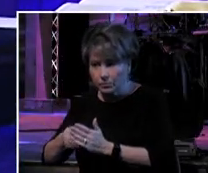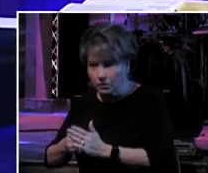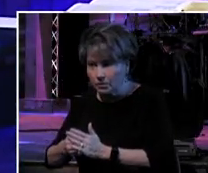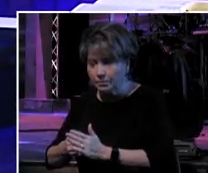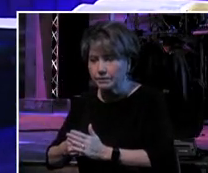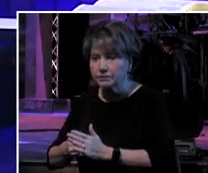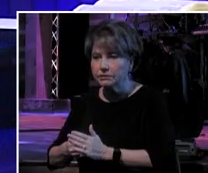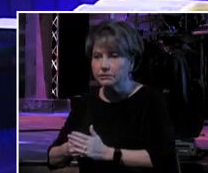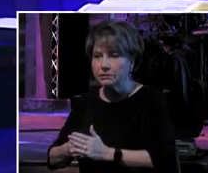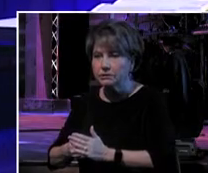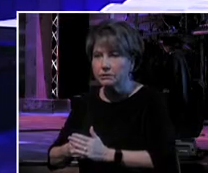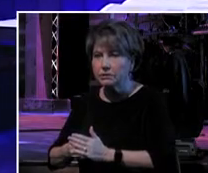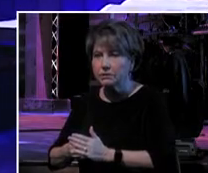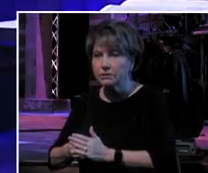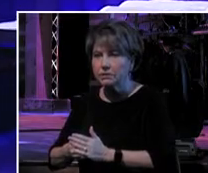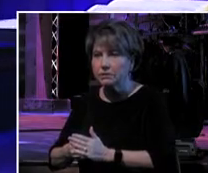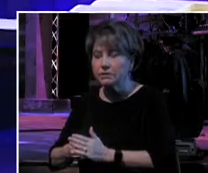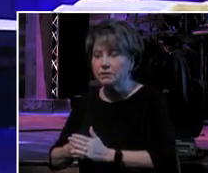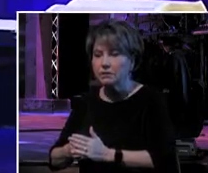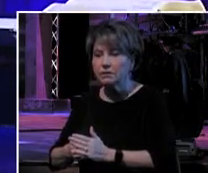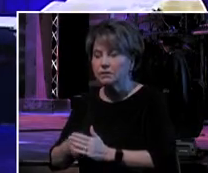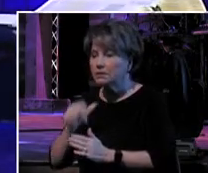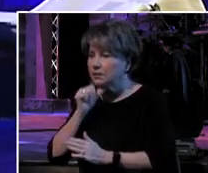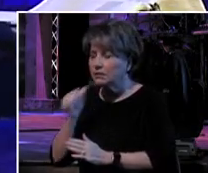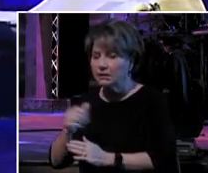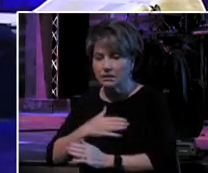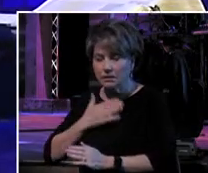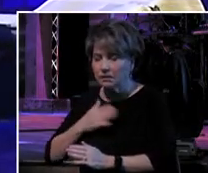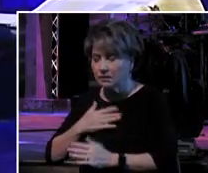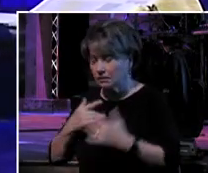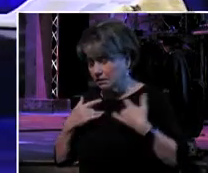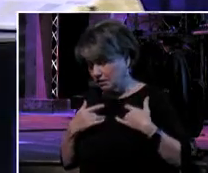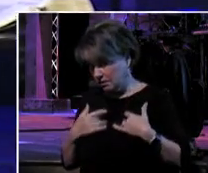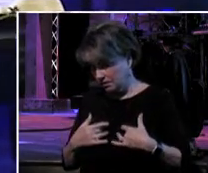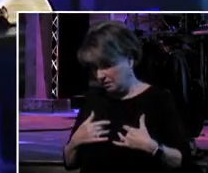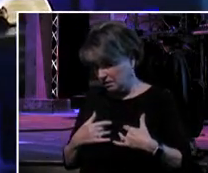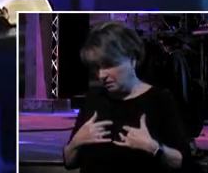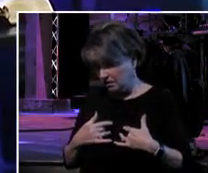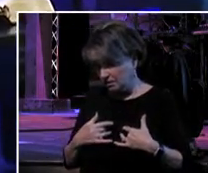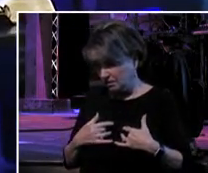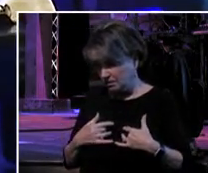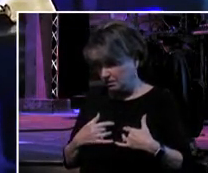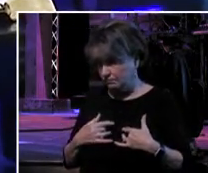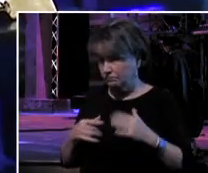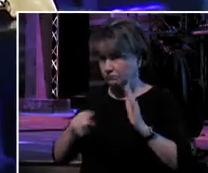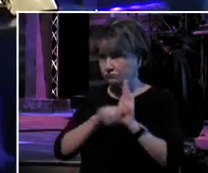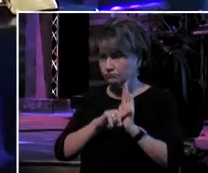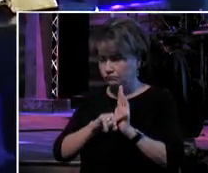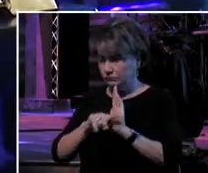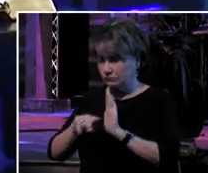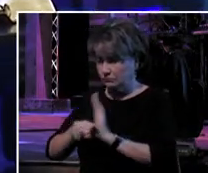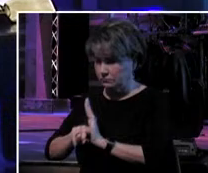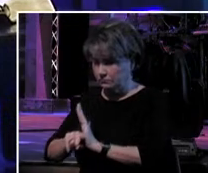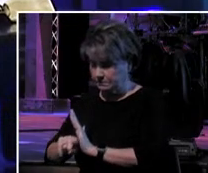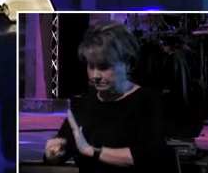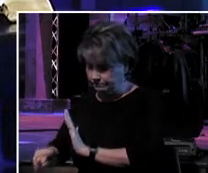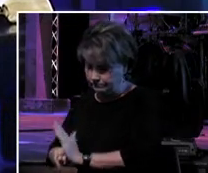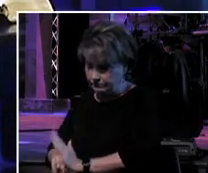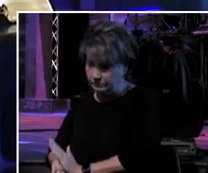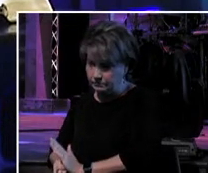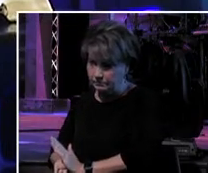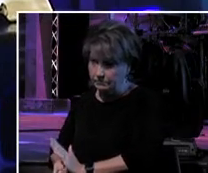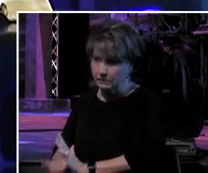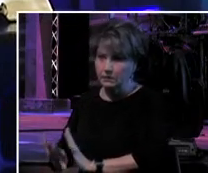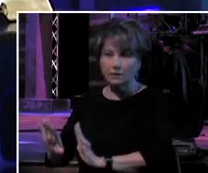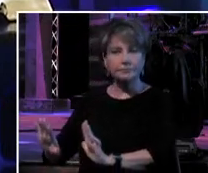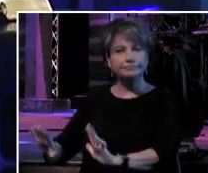you offline. It took all the things that have just not been or worked out the way you wanted to. Paul is saying,